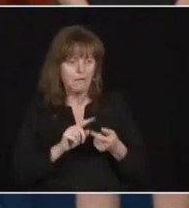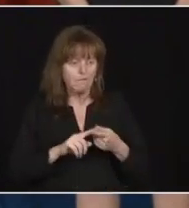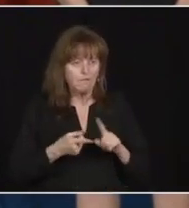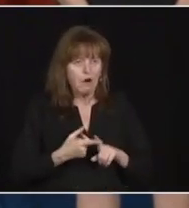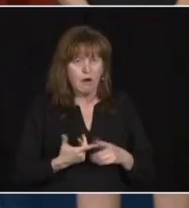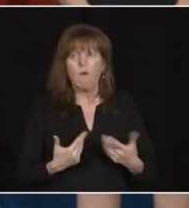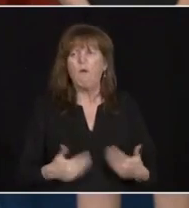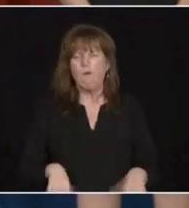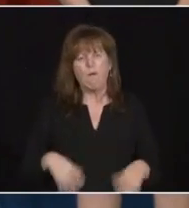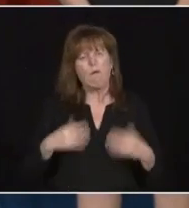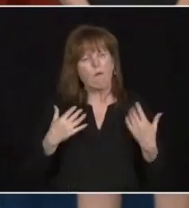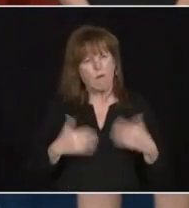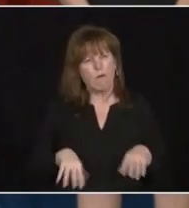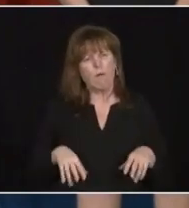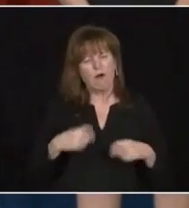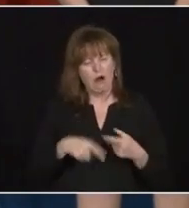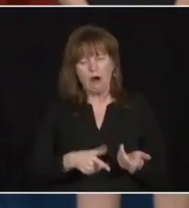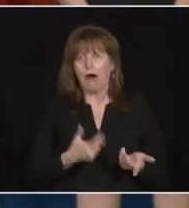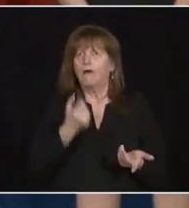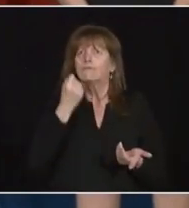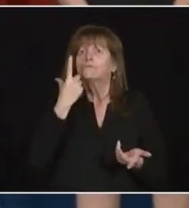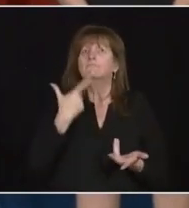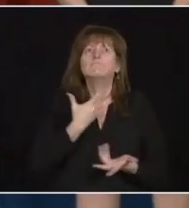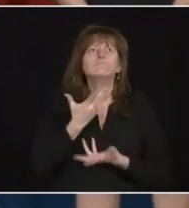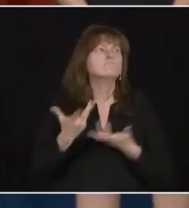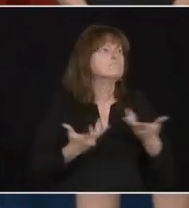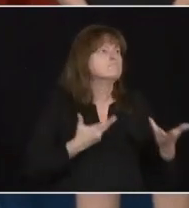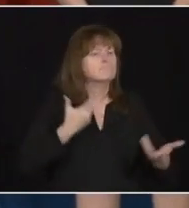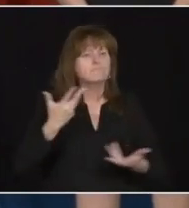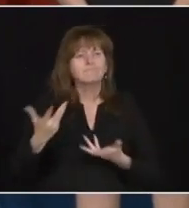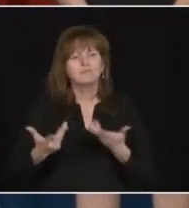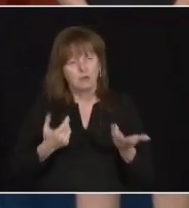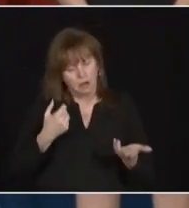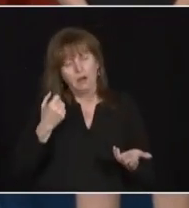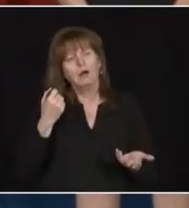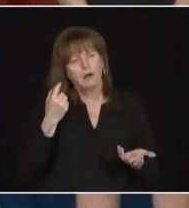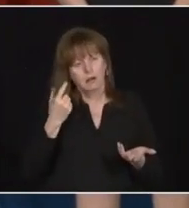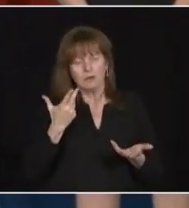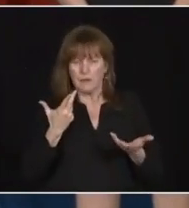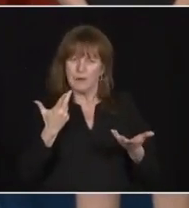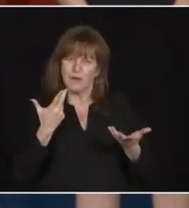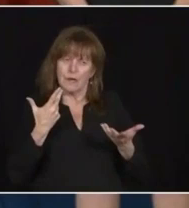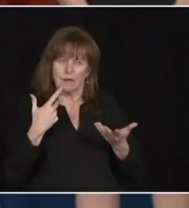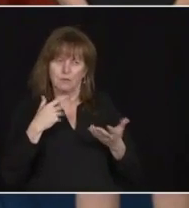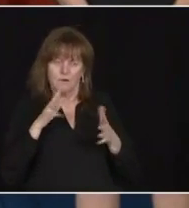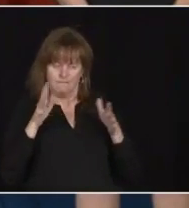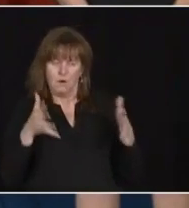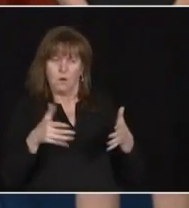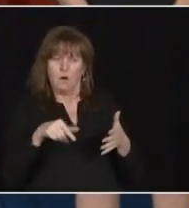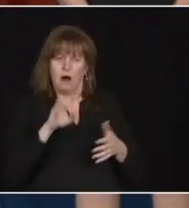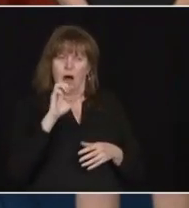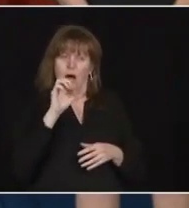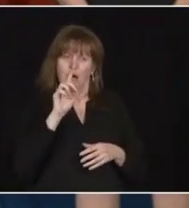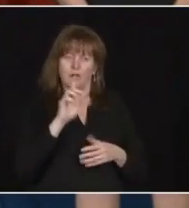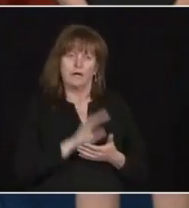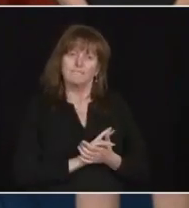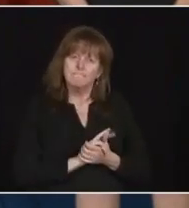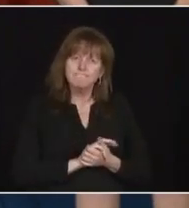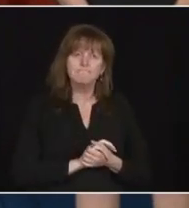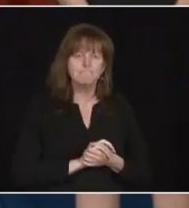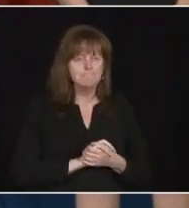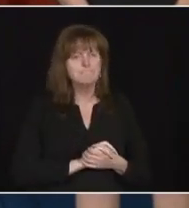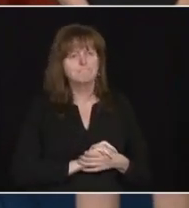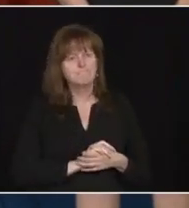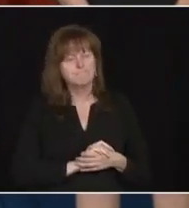It doesn't really sink in. So that's something we really have to focus on, and especially if the decision is made and